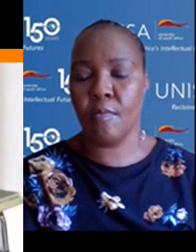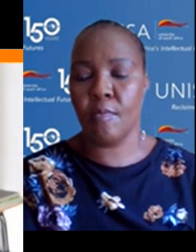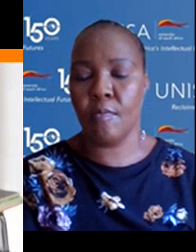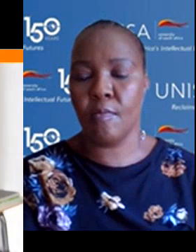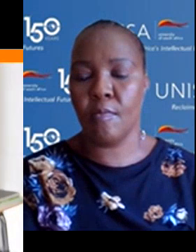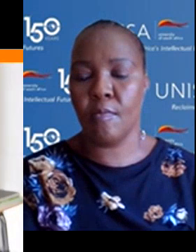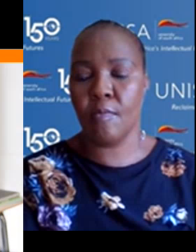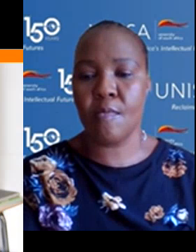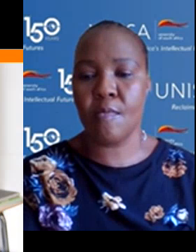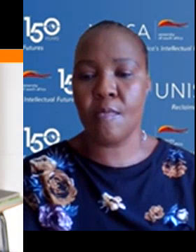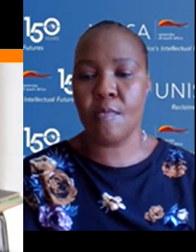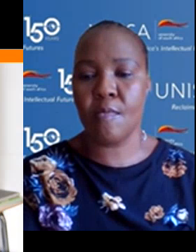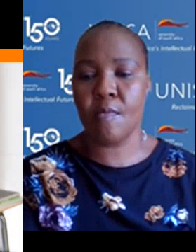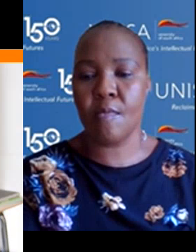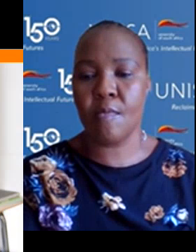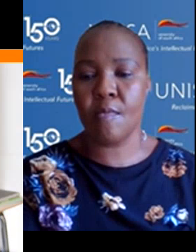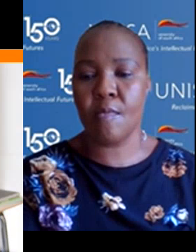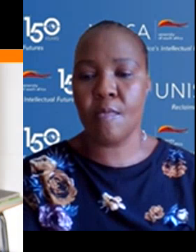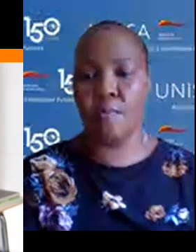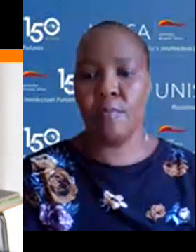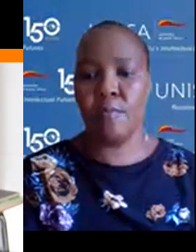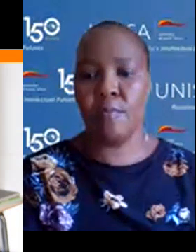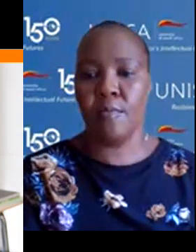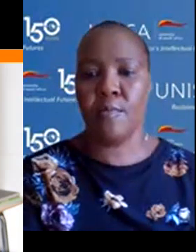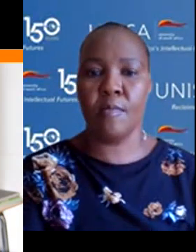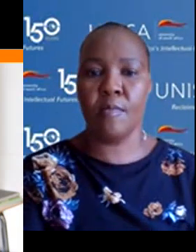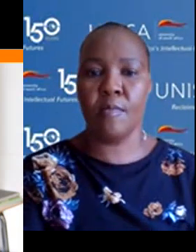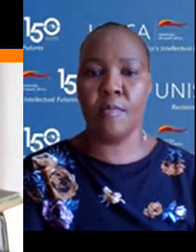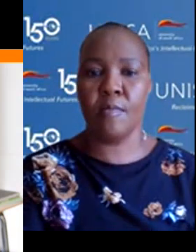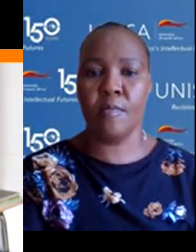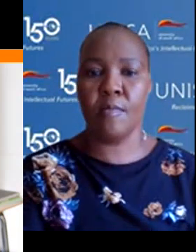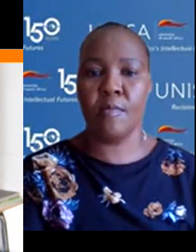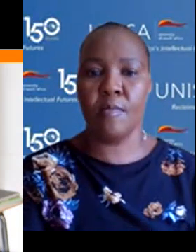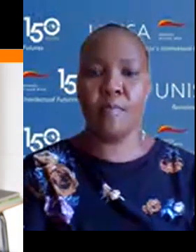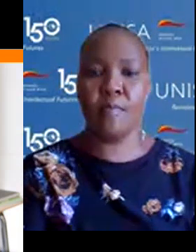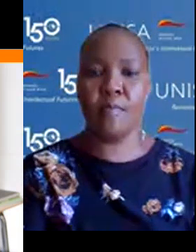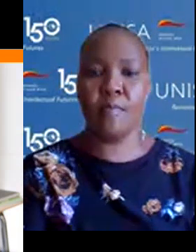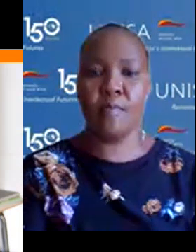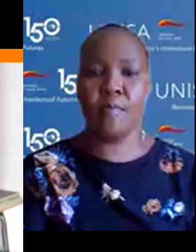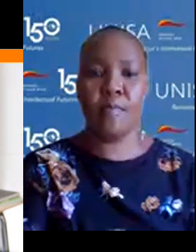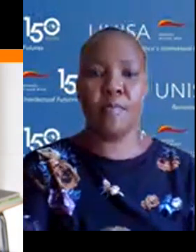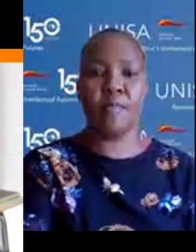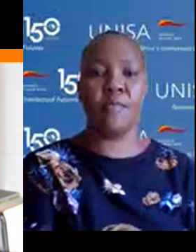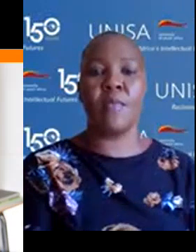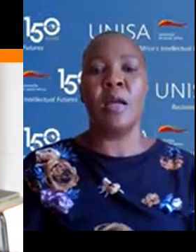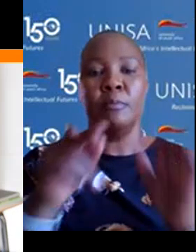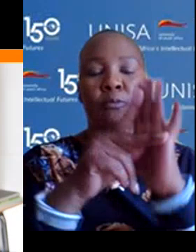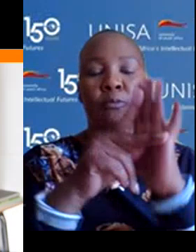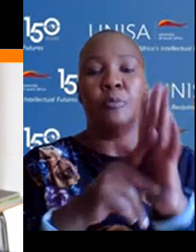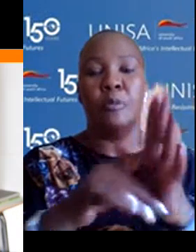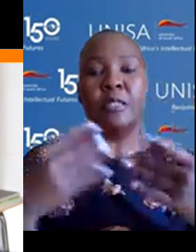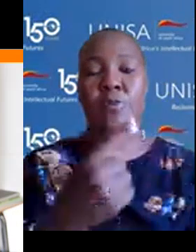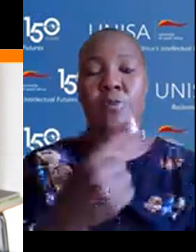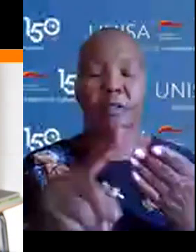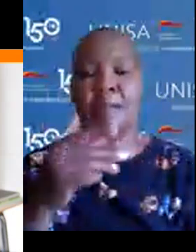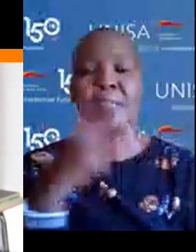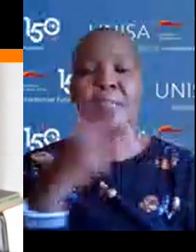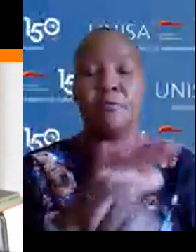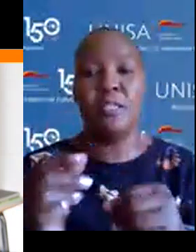the week. And they run from the Monday to the Friday, and it's full day sessions from 8:30 to 1